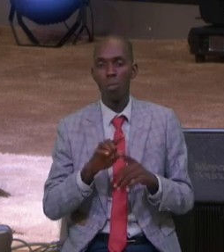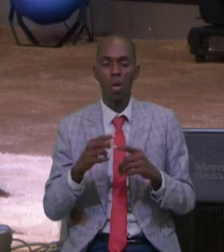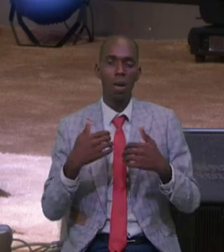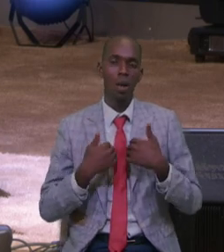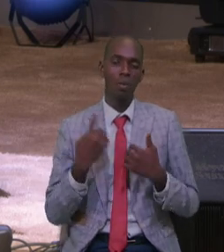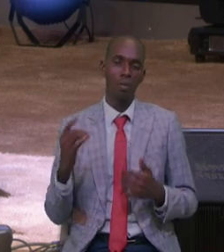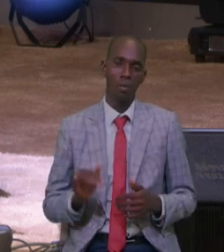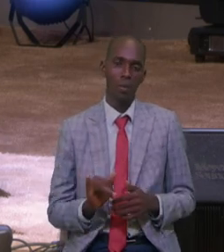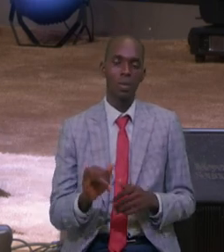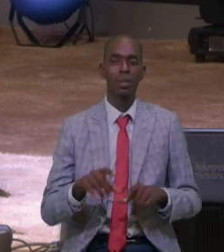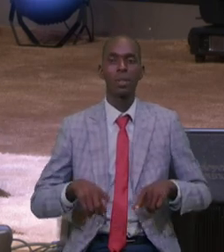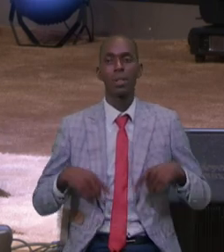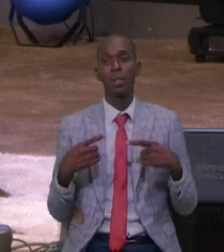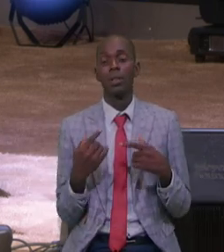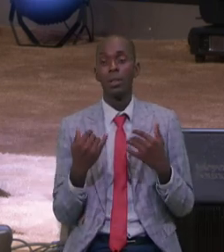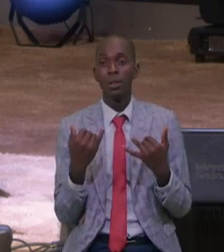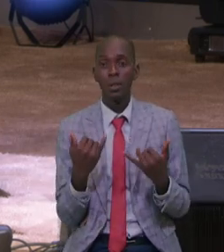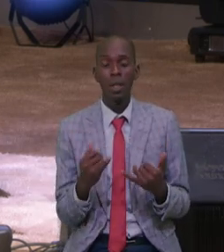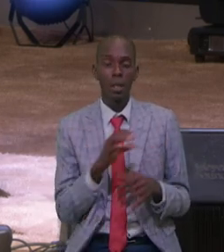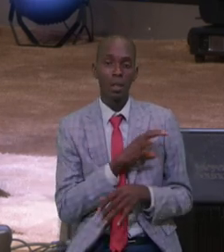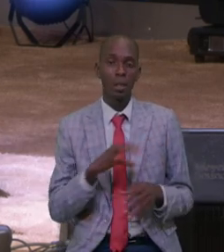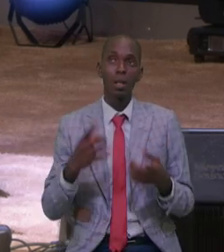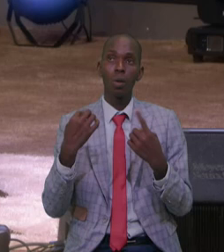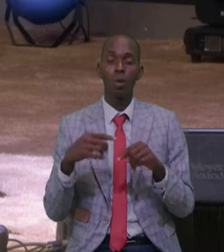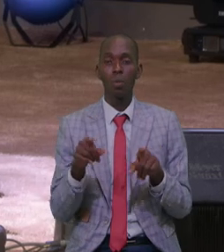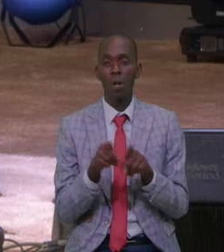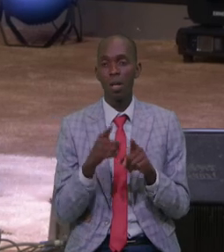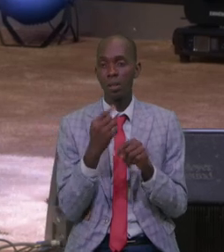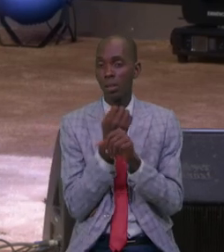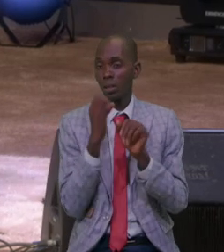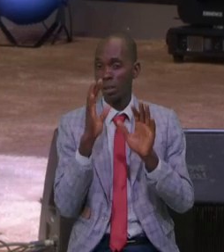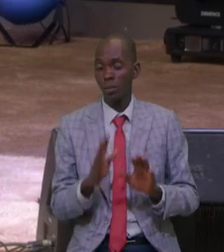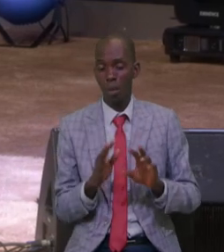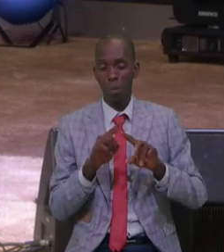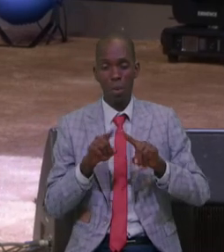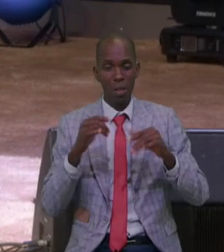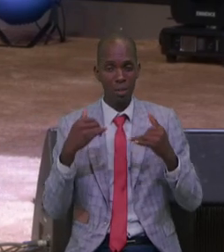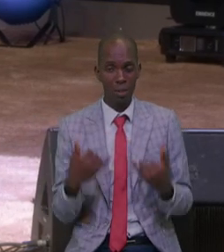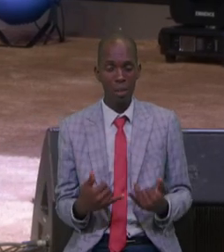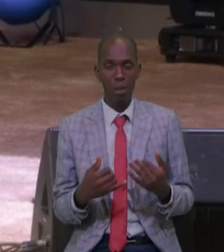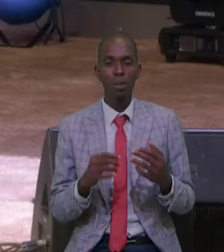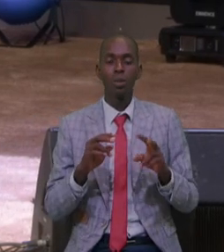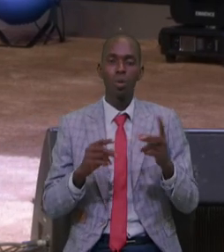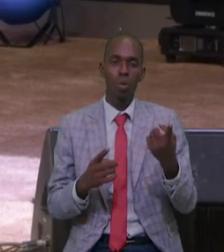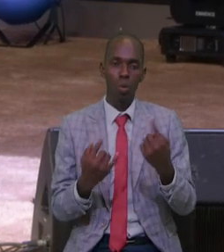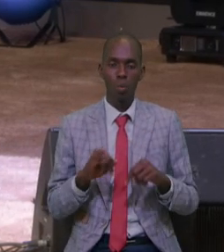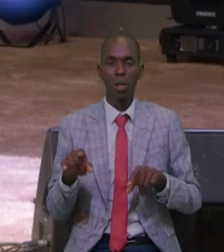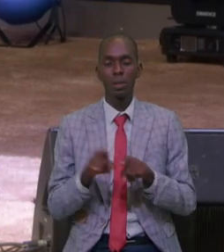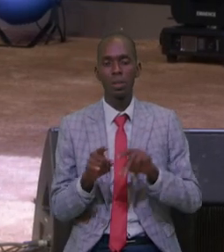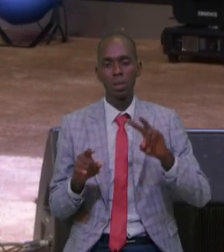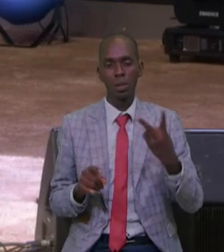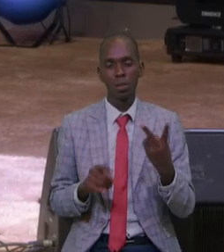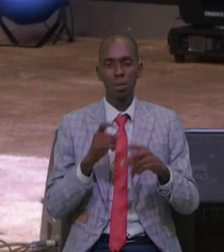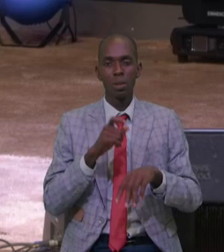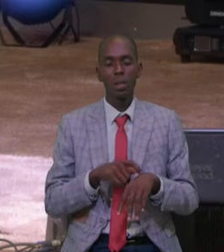as Savior. But now is coming the second time at the smiting stone. It's